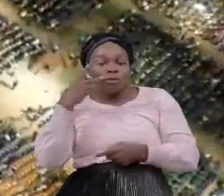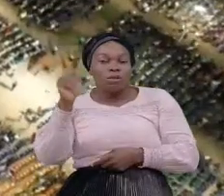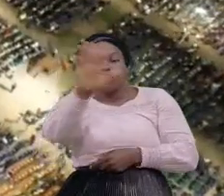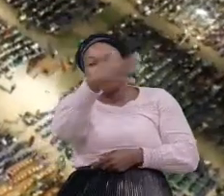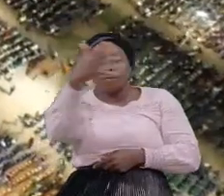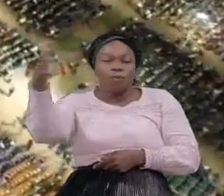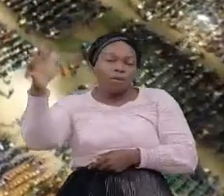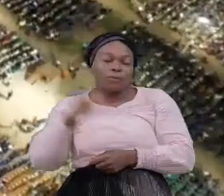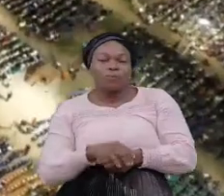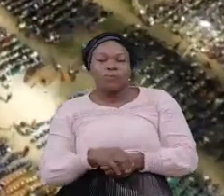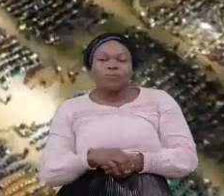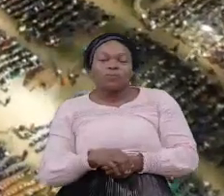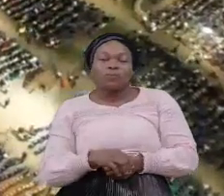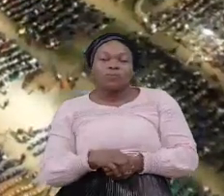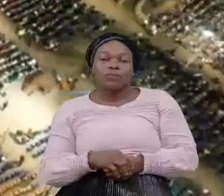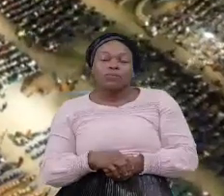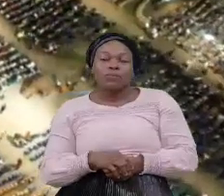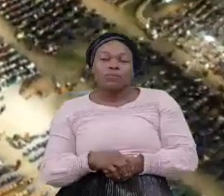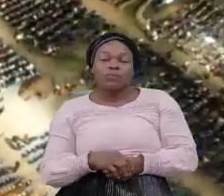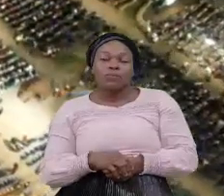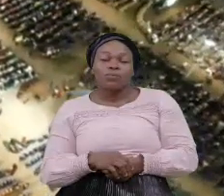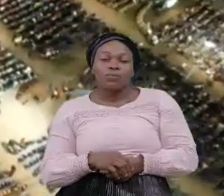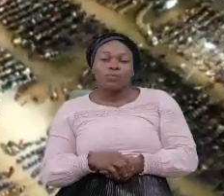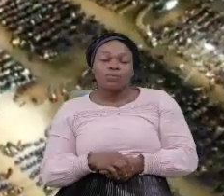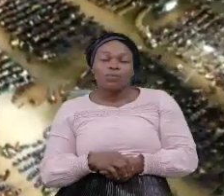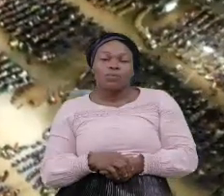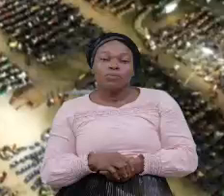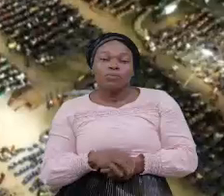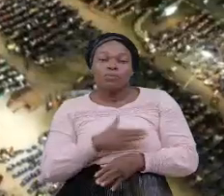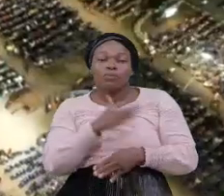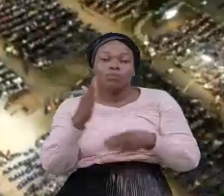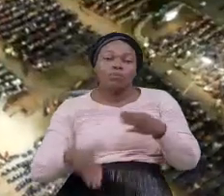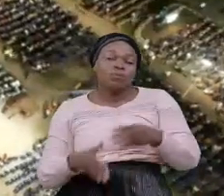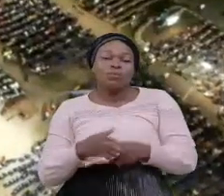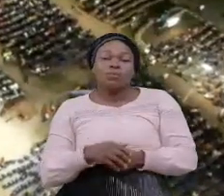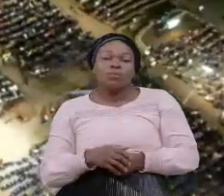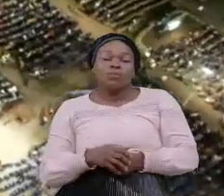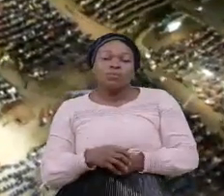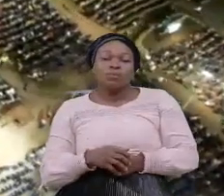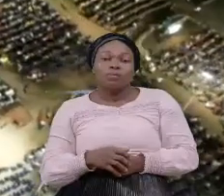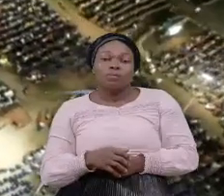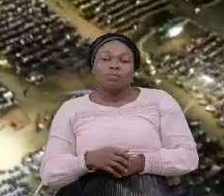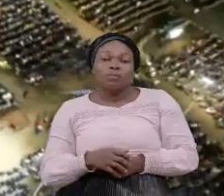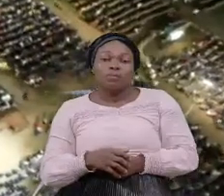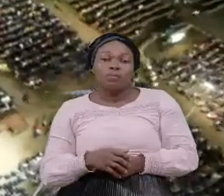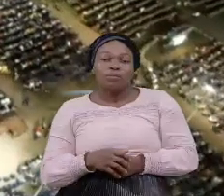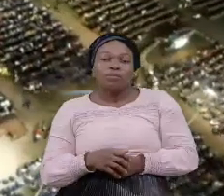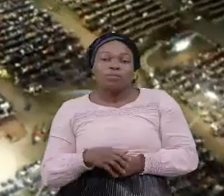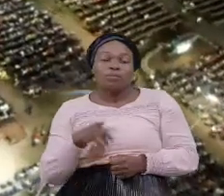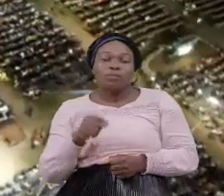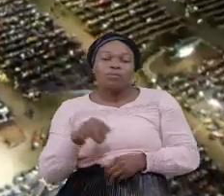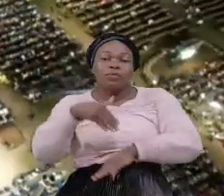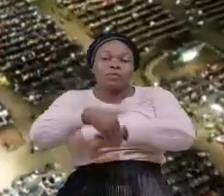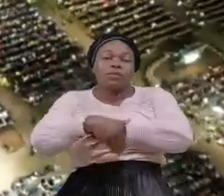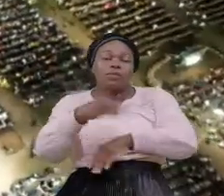Oh, that is great. That means we are true. The night of possibility. Everybody